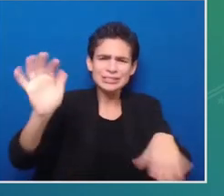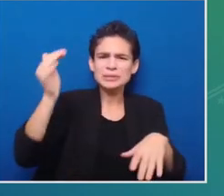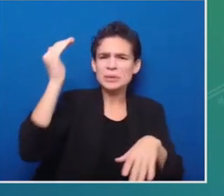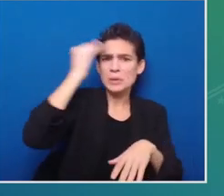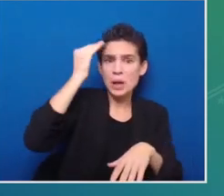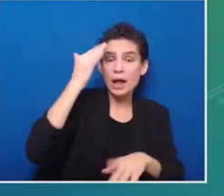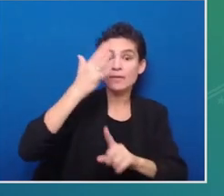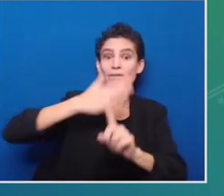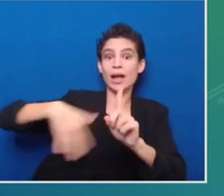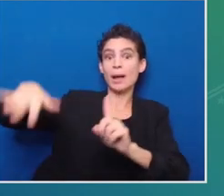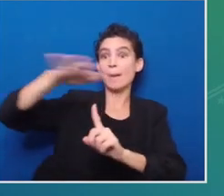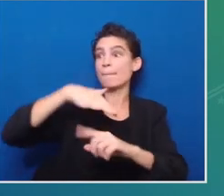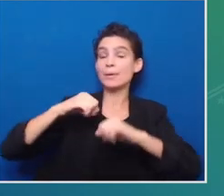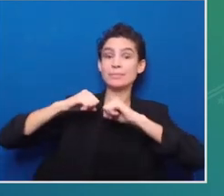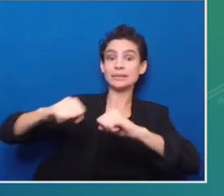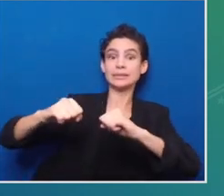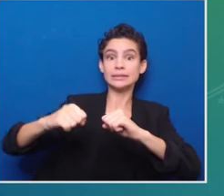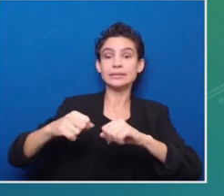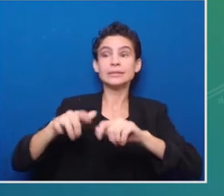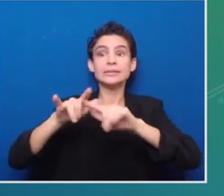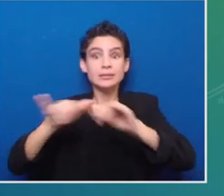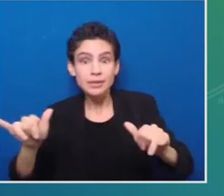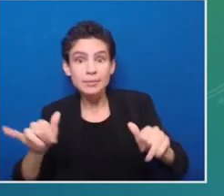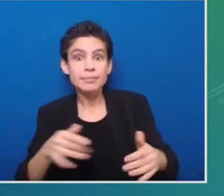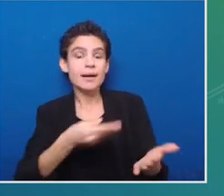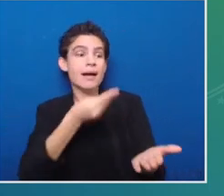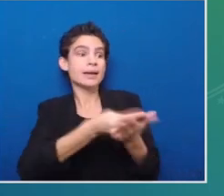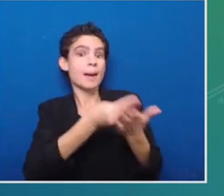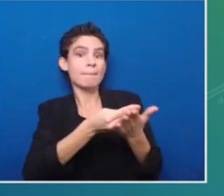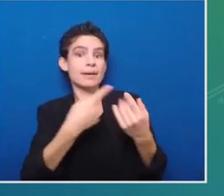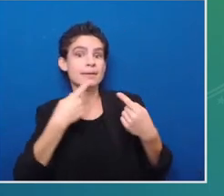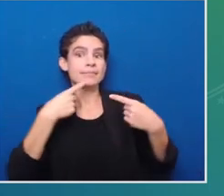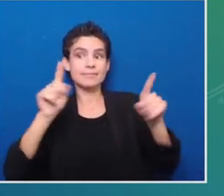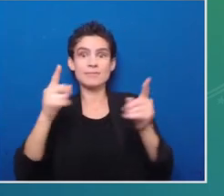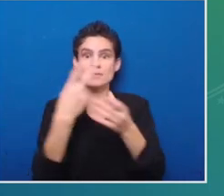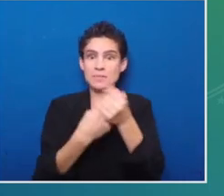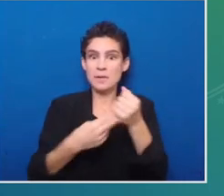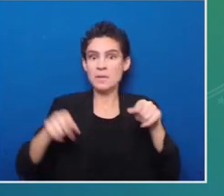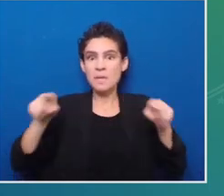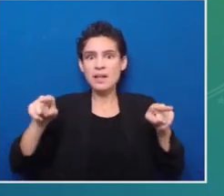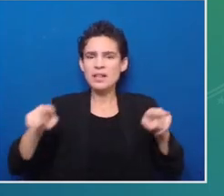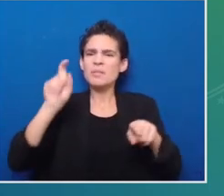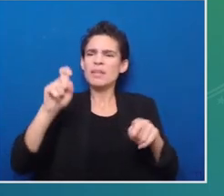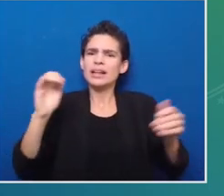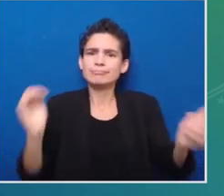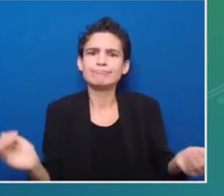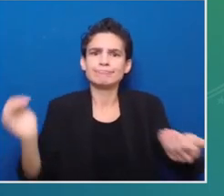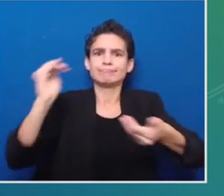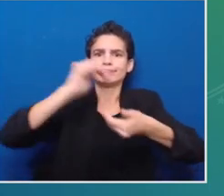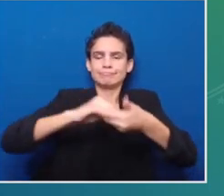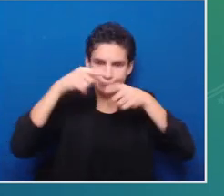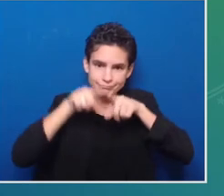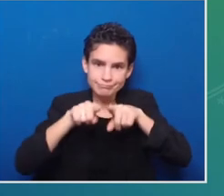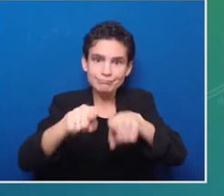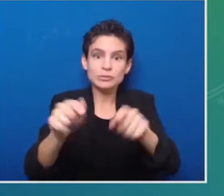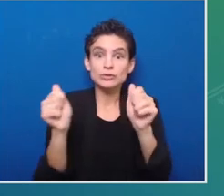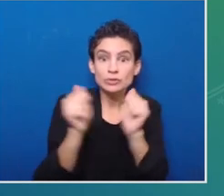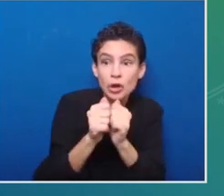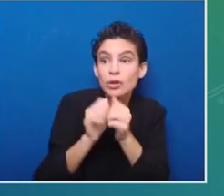economic prosperity, well, they're not mutually exclusive. They go hand in hand. We need an all-hands-on-deck